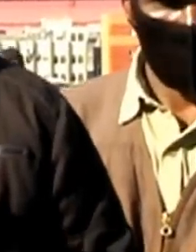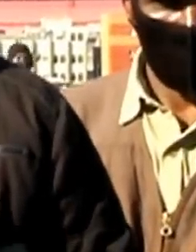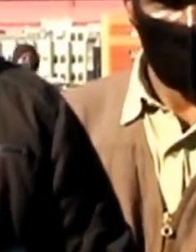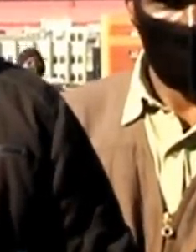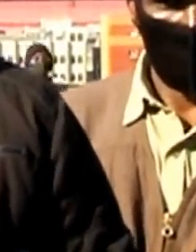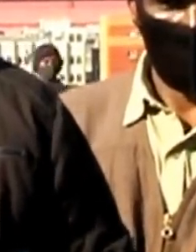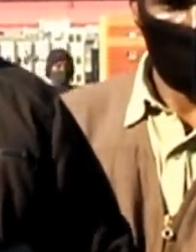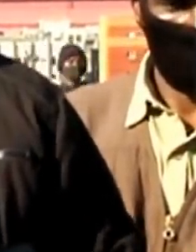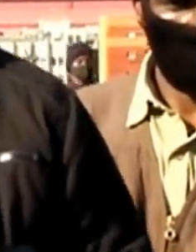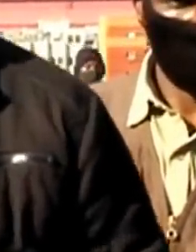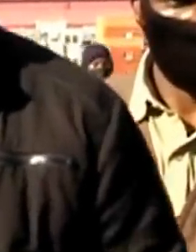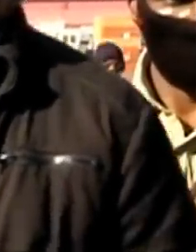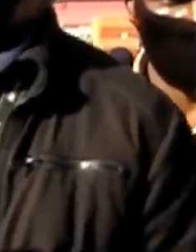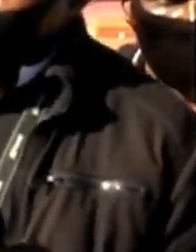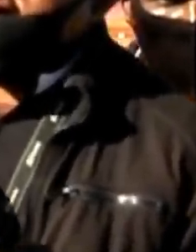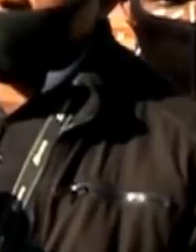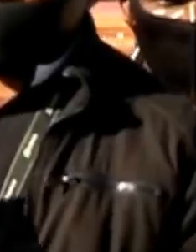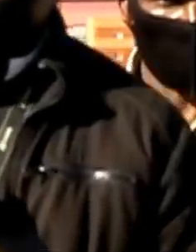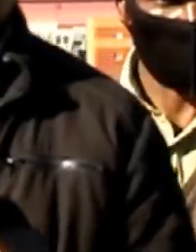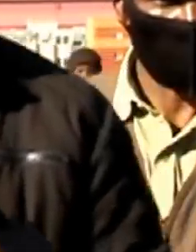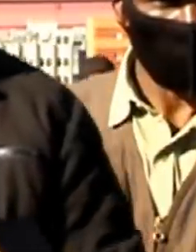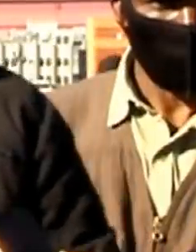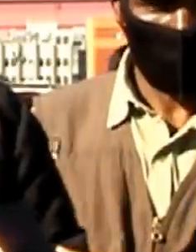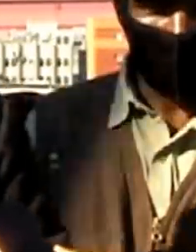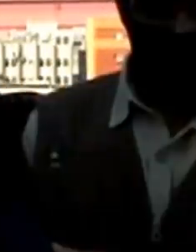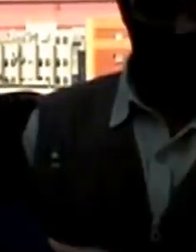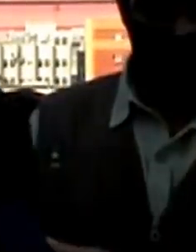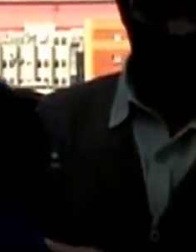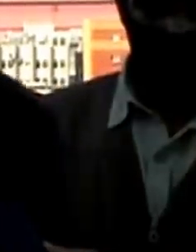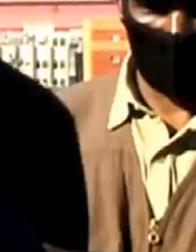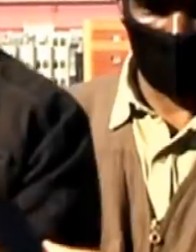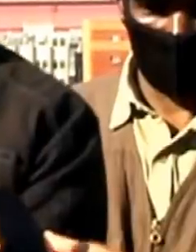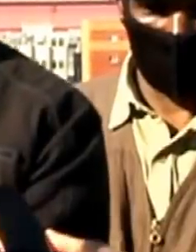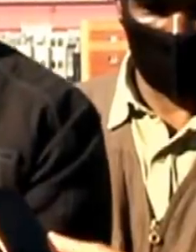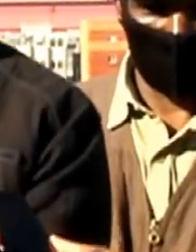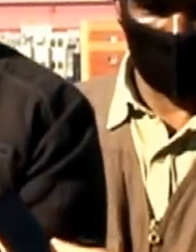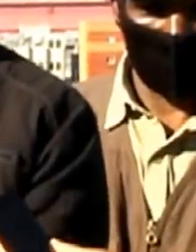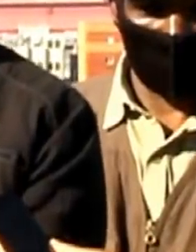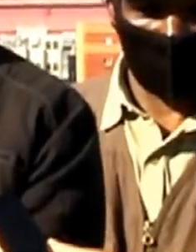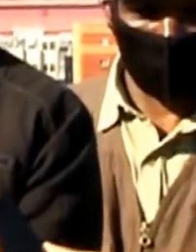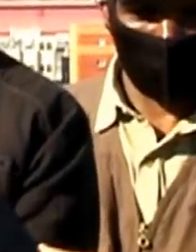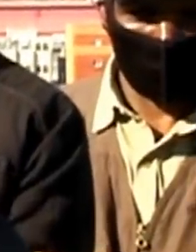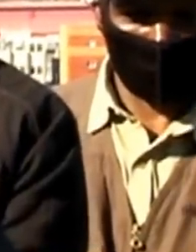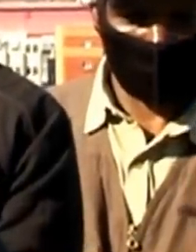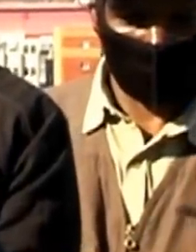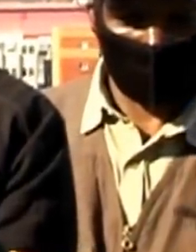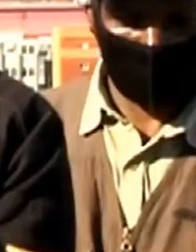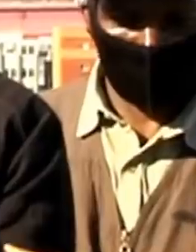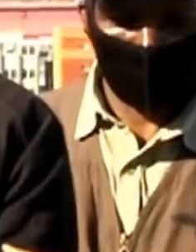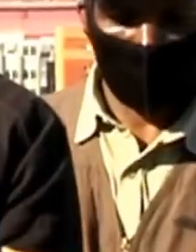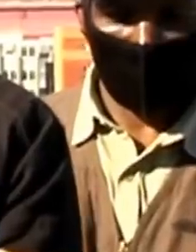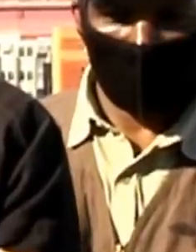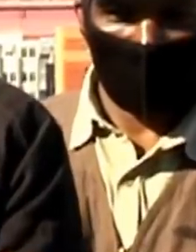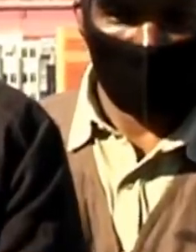to? We have the memorandum, but we do have there are no proper arrangements, formal proper arrangements which